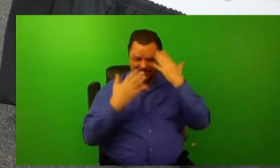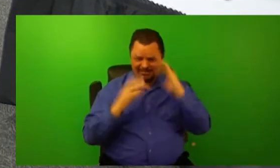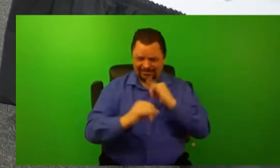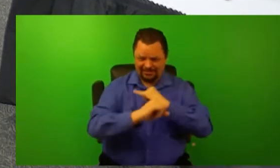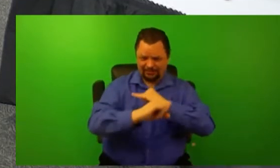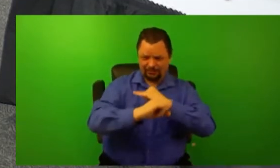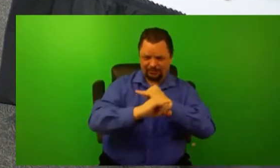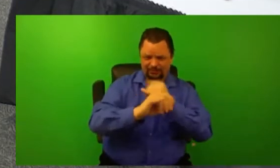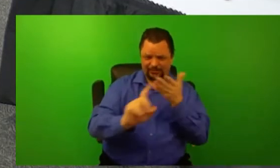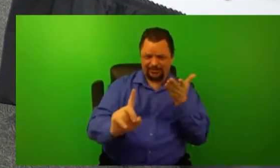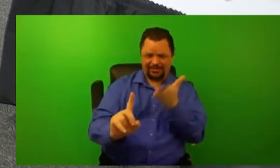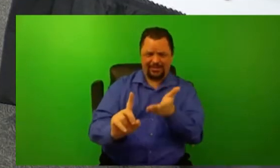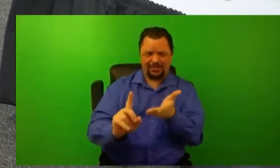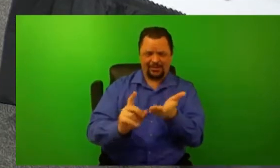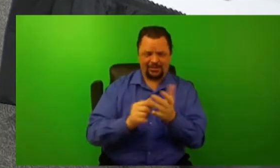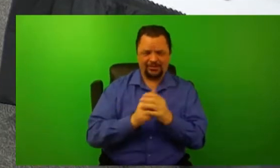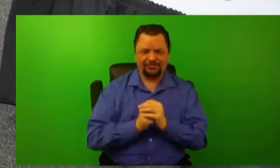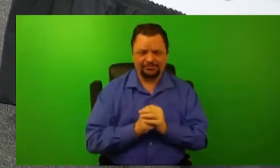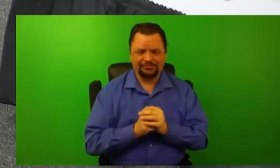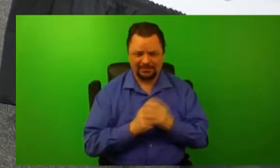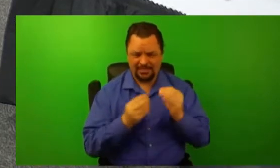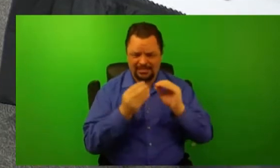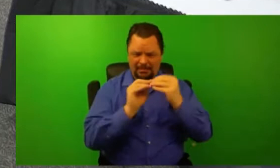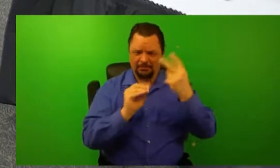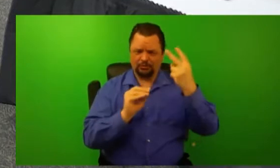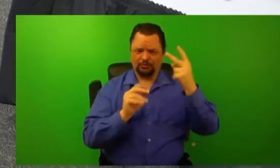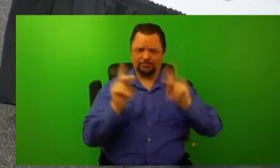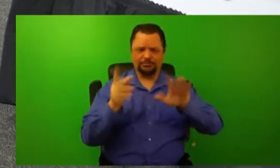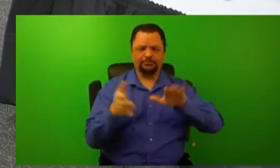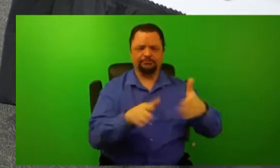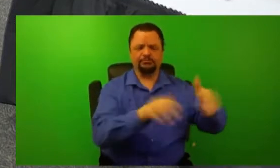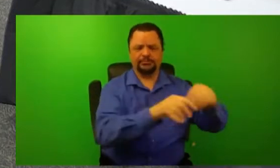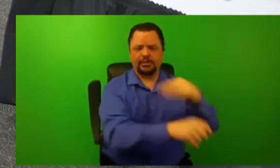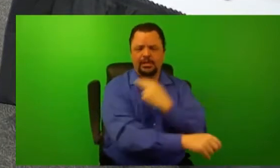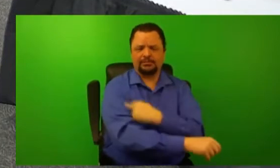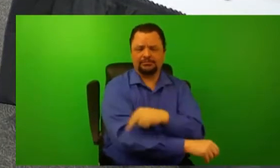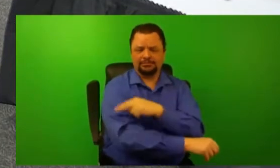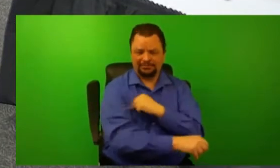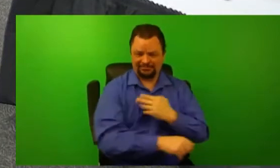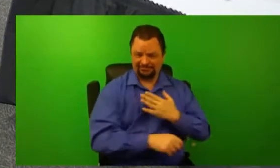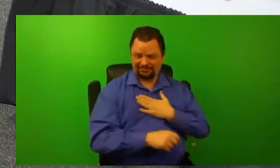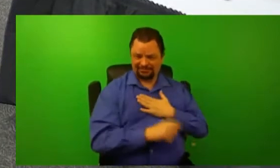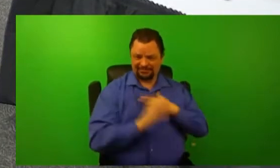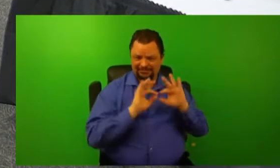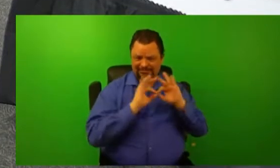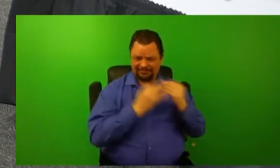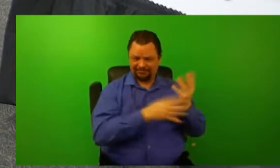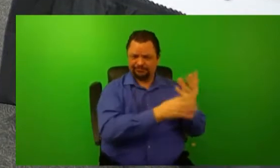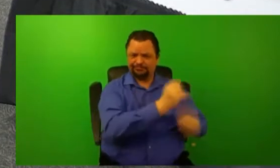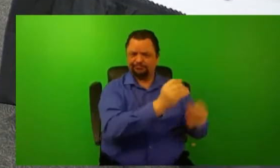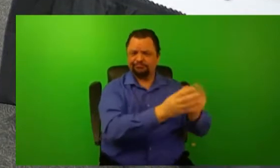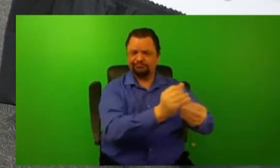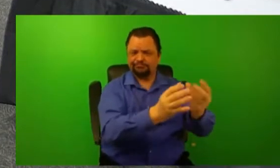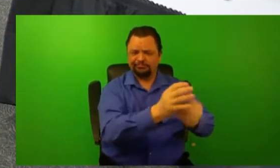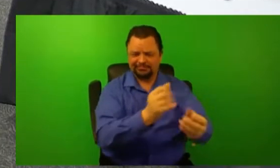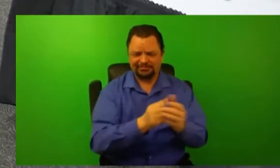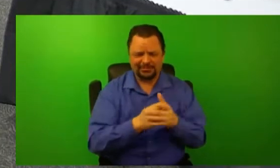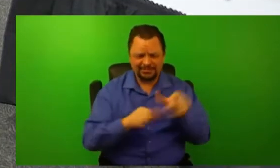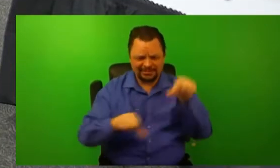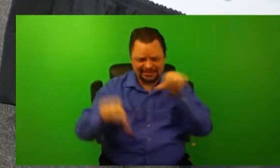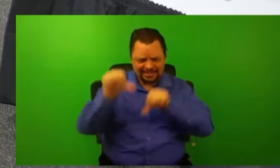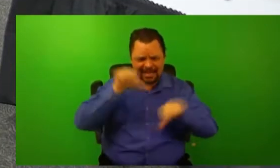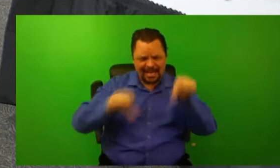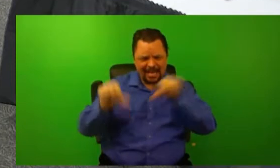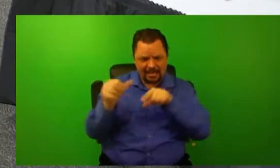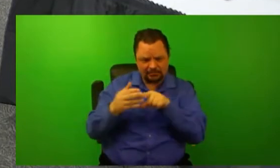family members die alone in a hospital bed due to guidelines not based on science or human decency, only financial incentives. This is unacceptable